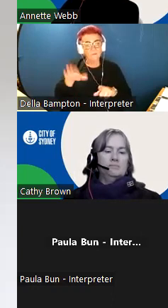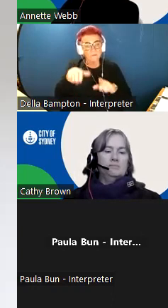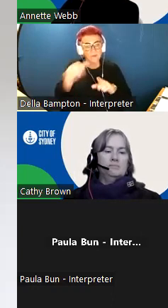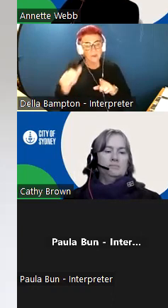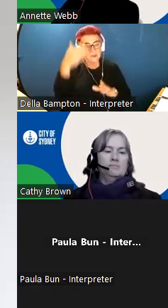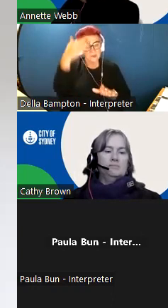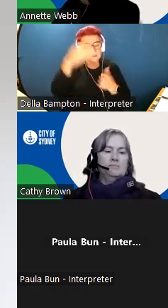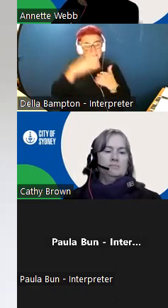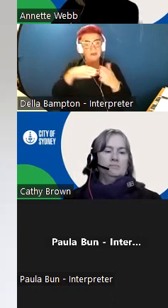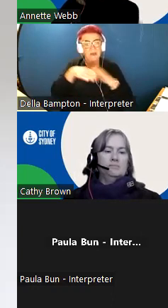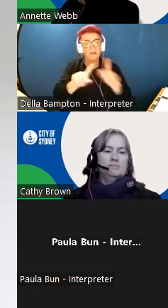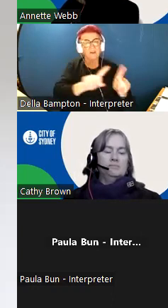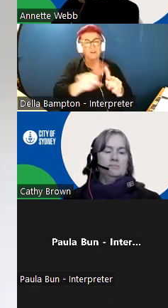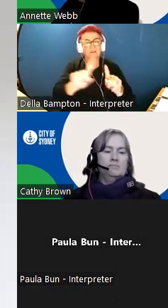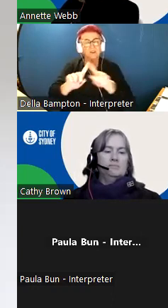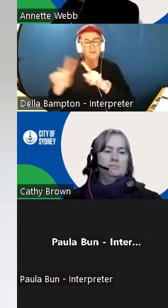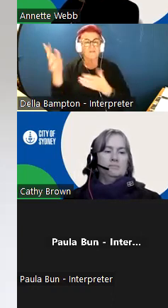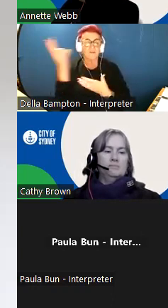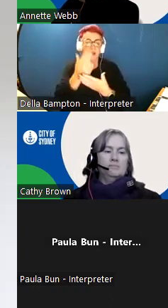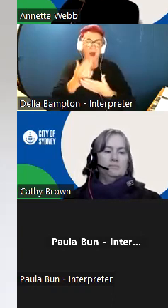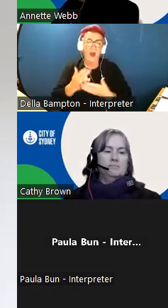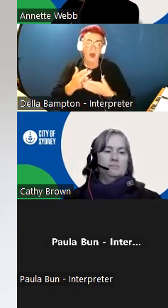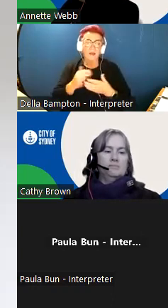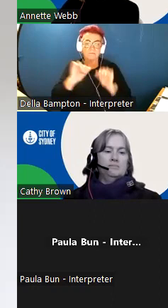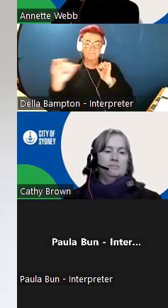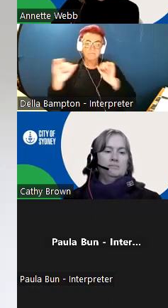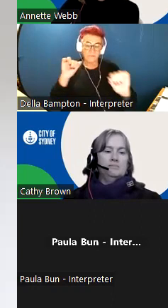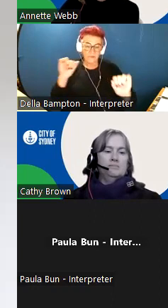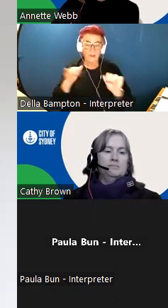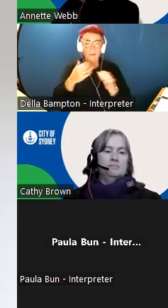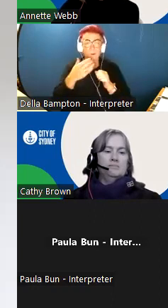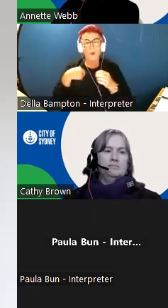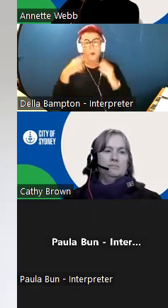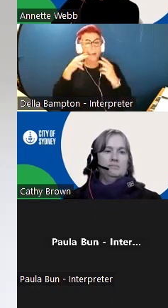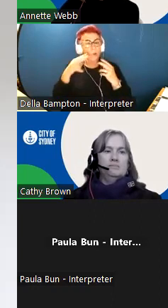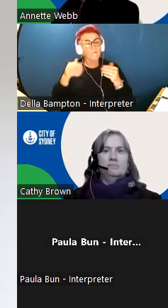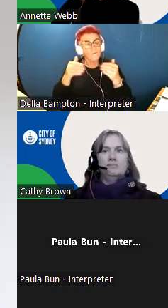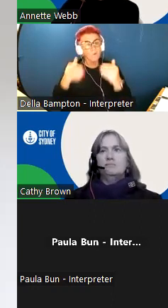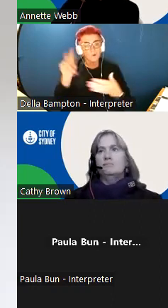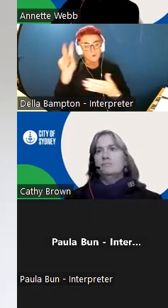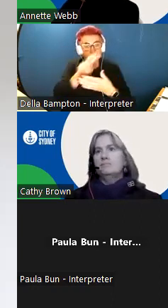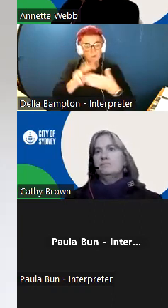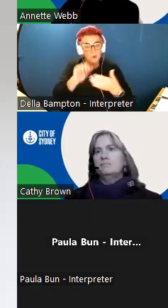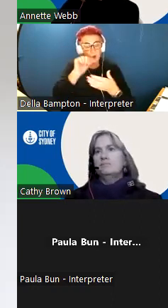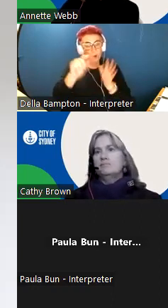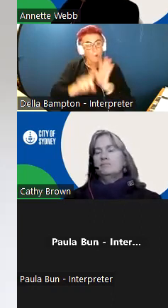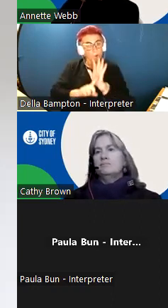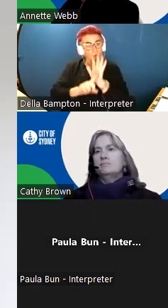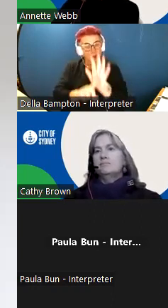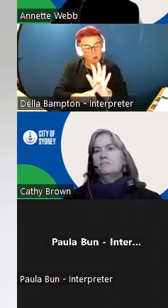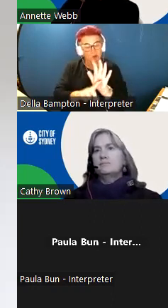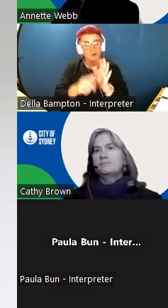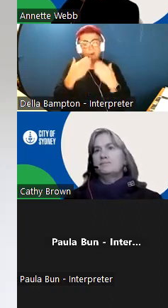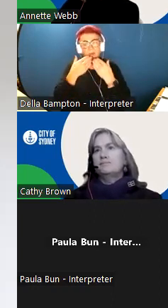forms. We really look forward to reading your proposals. Thanks for staying with me through this presentation so